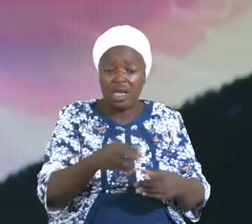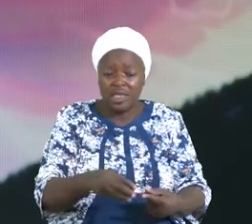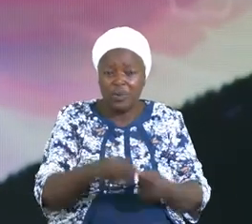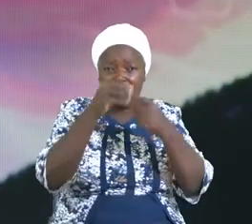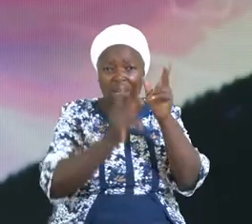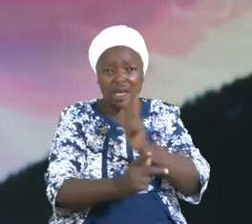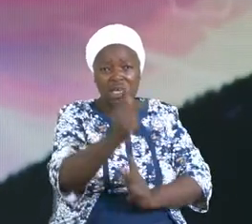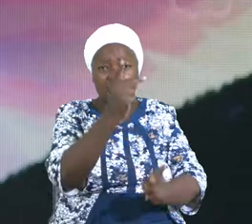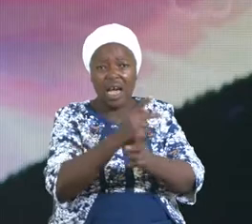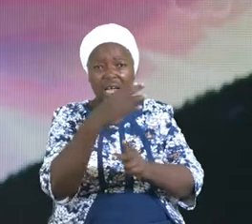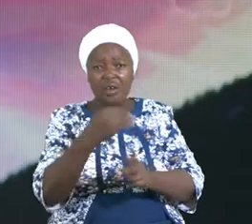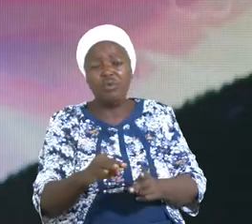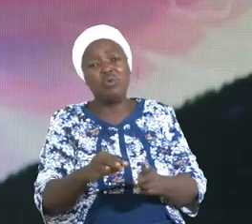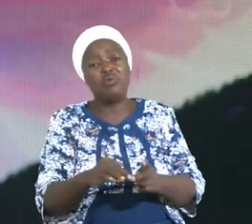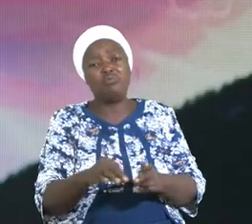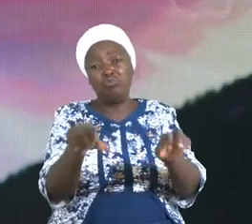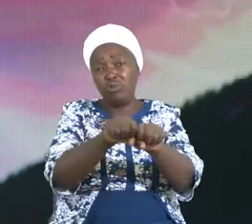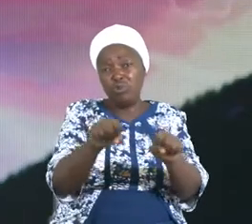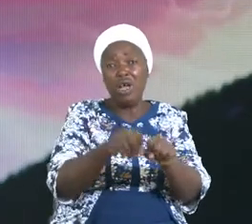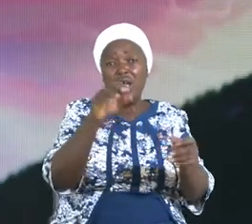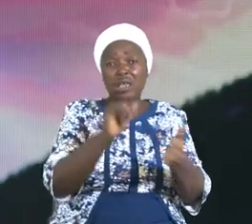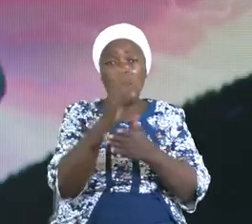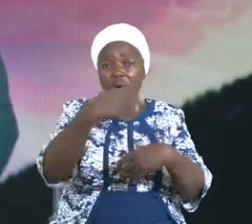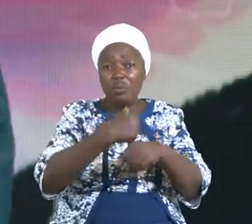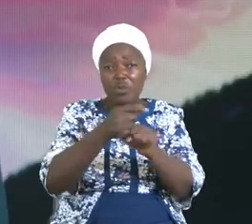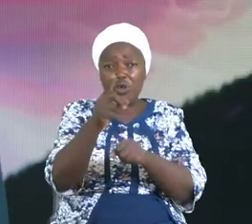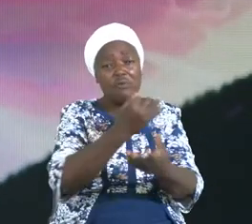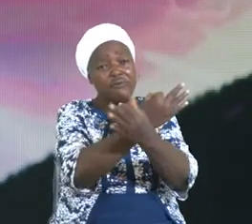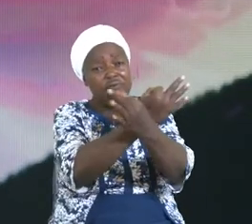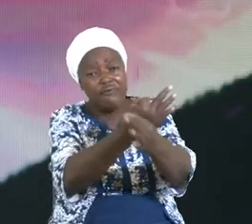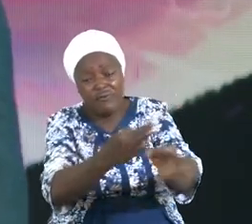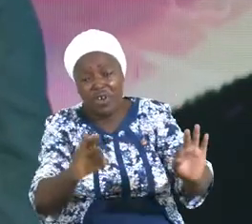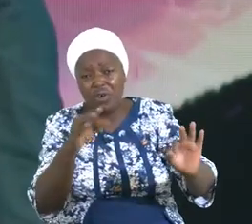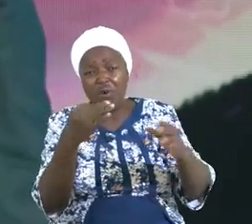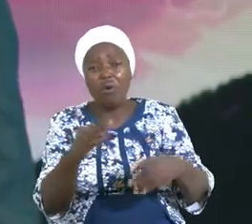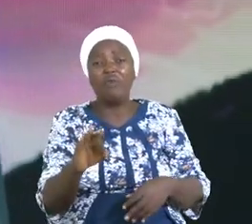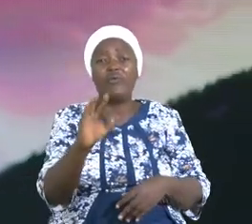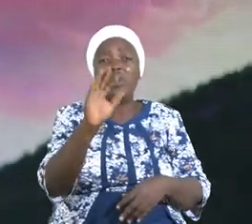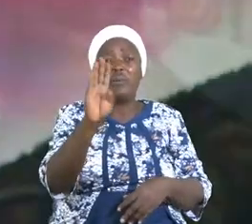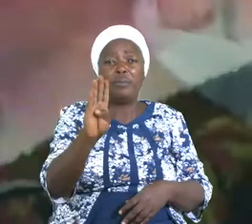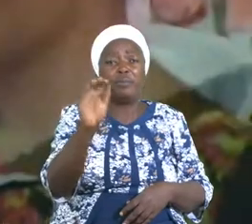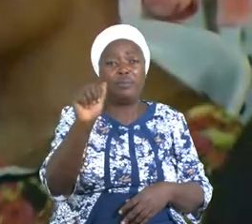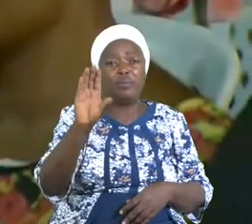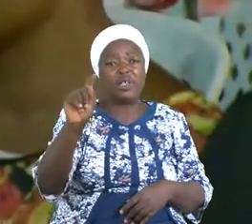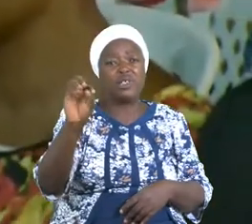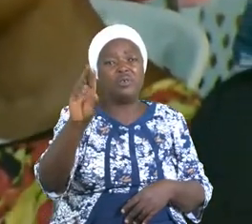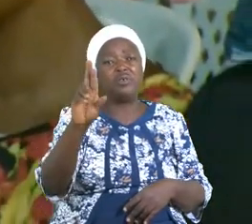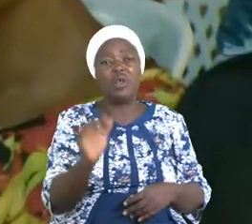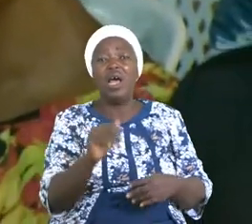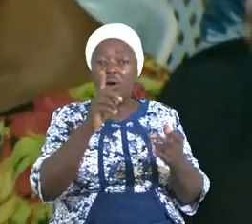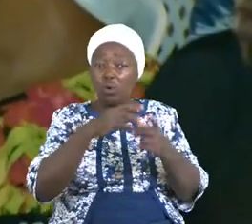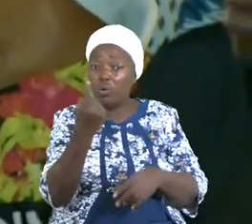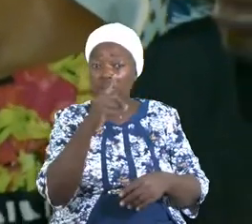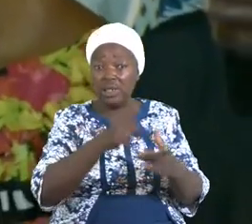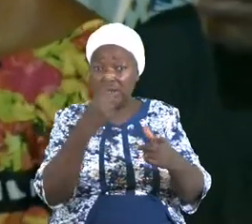of footwear that will make you free of bacteria. Only then can